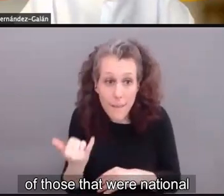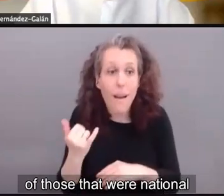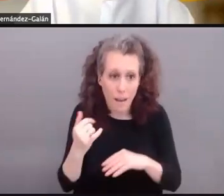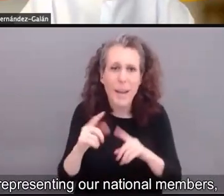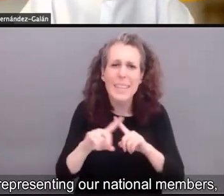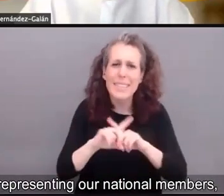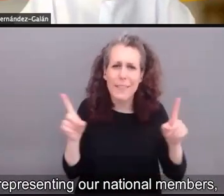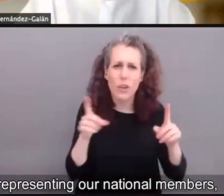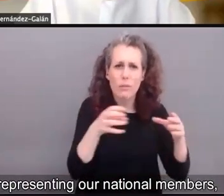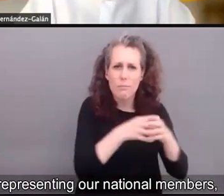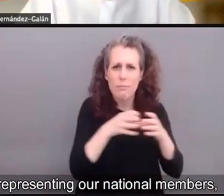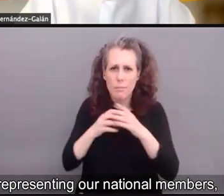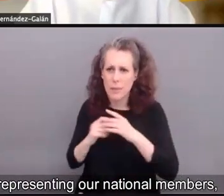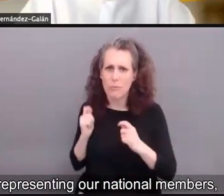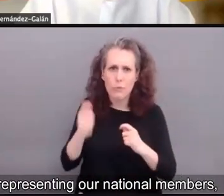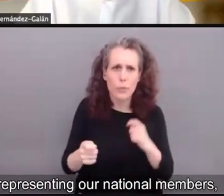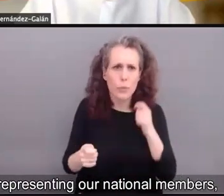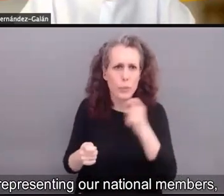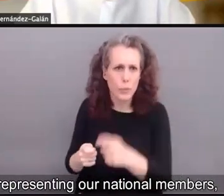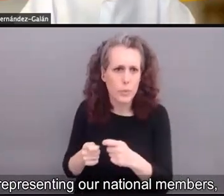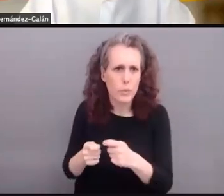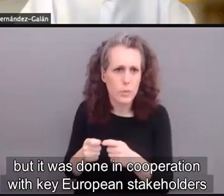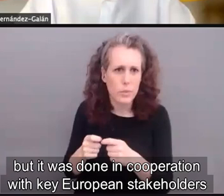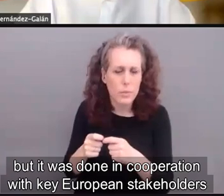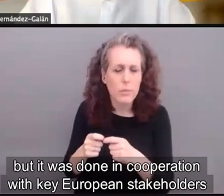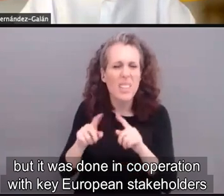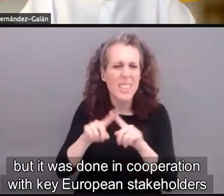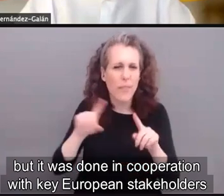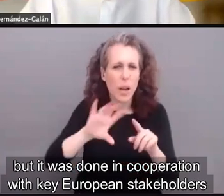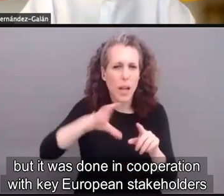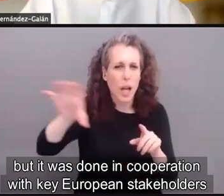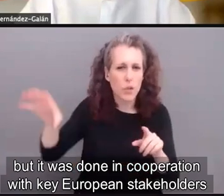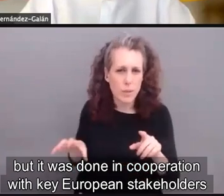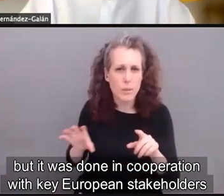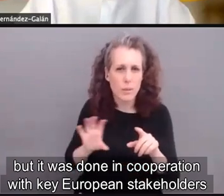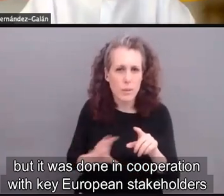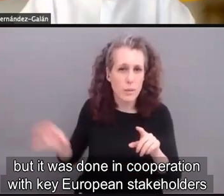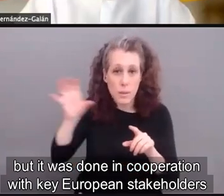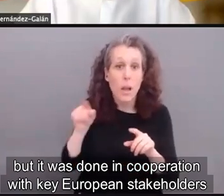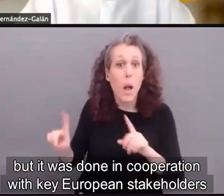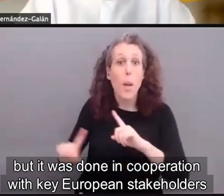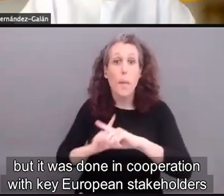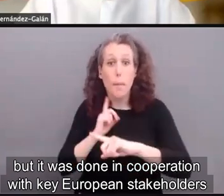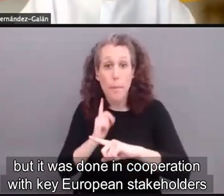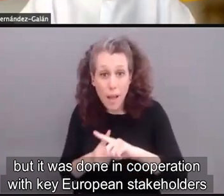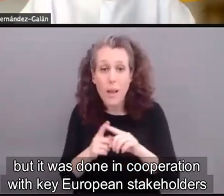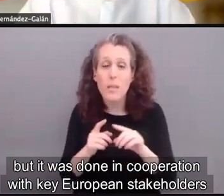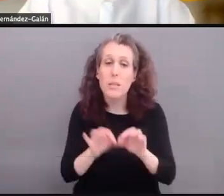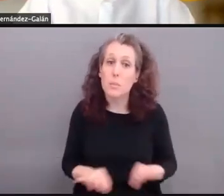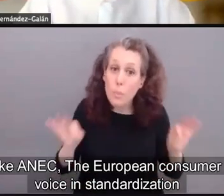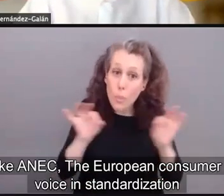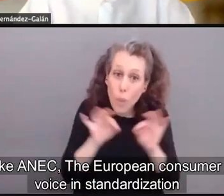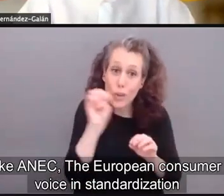were representing our national members, but it was done also in cooperation with key European